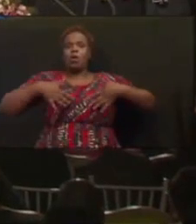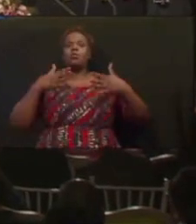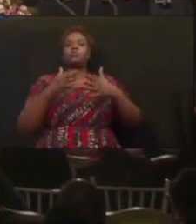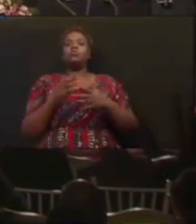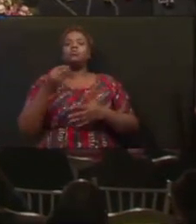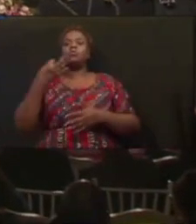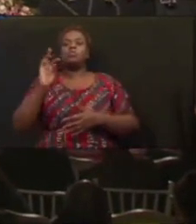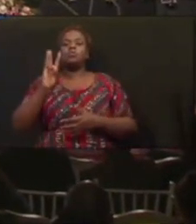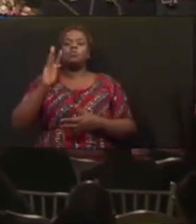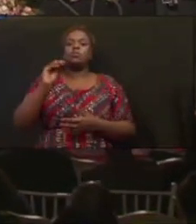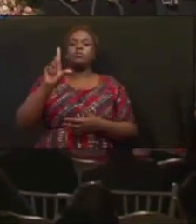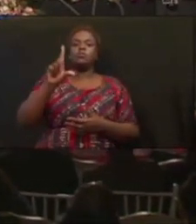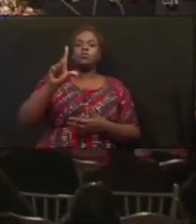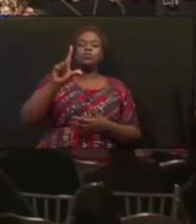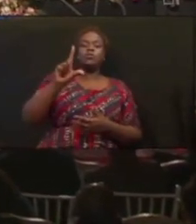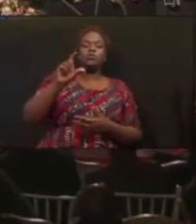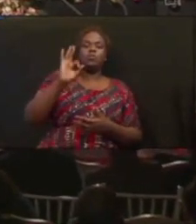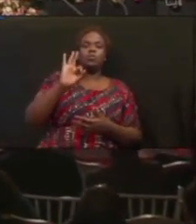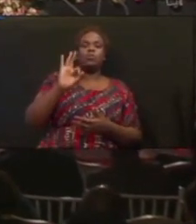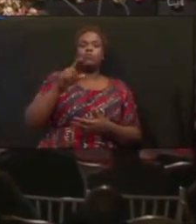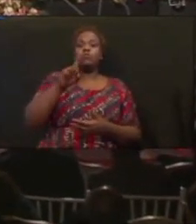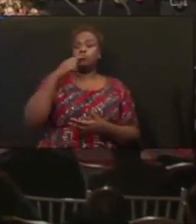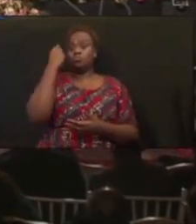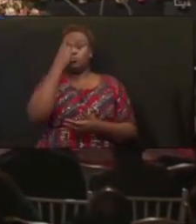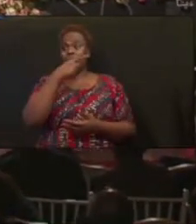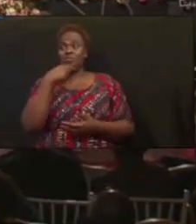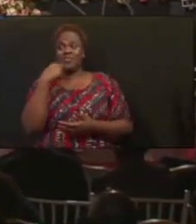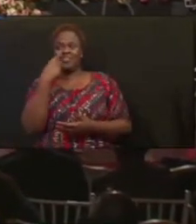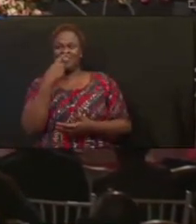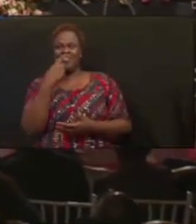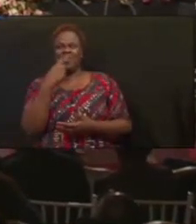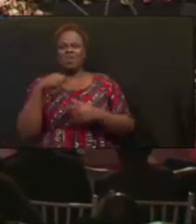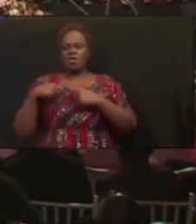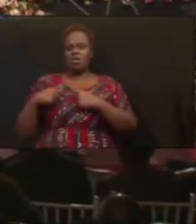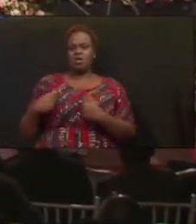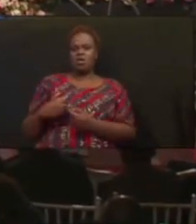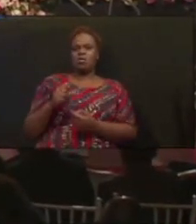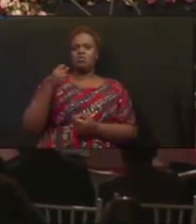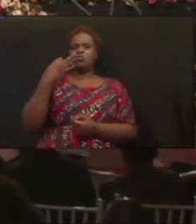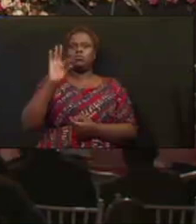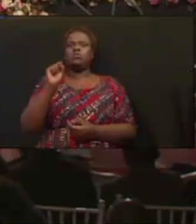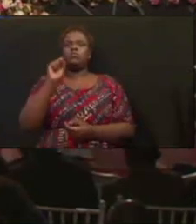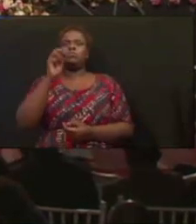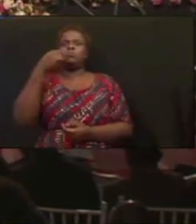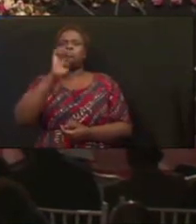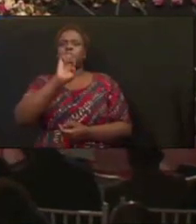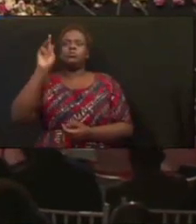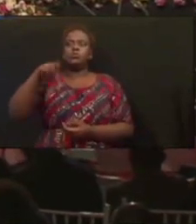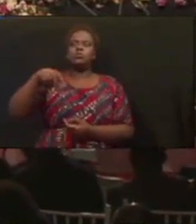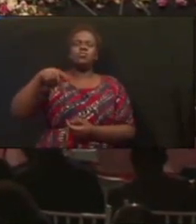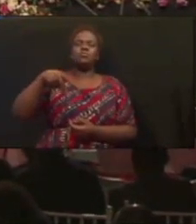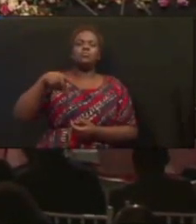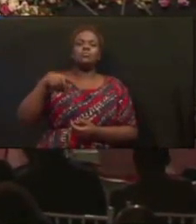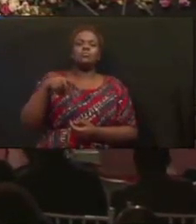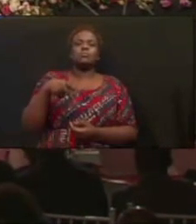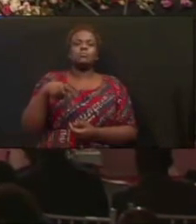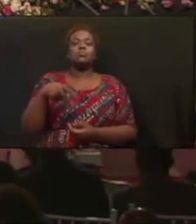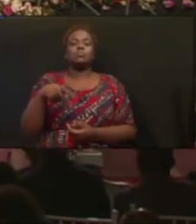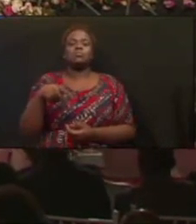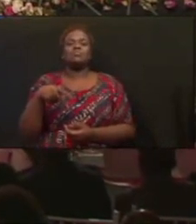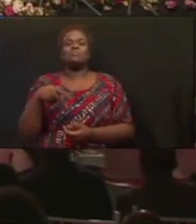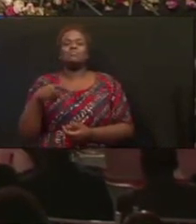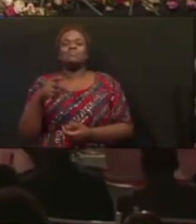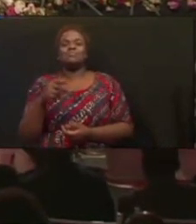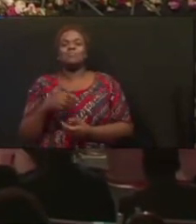Your appearance looks like a wolf, but your heart is the heart of a sheep. The appearance of a wolf will give you